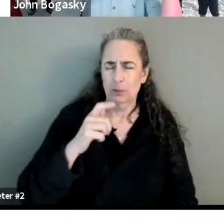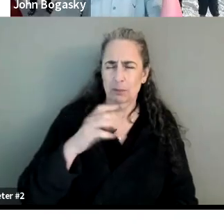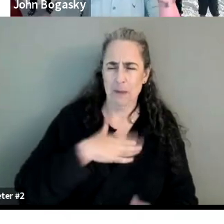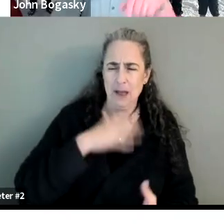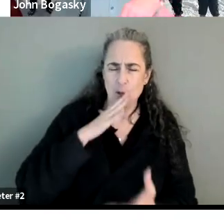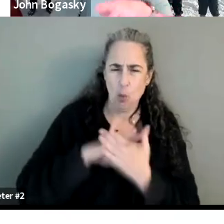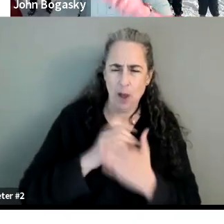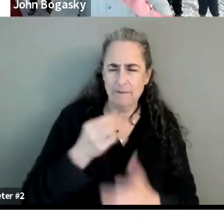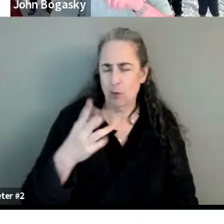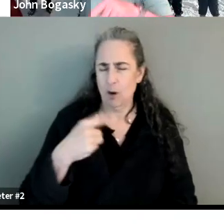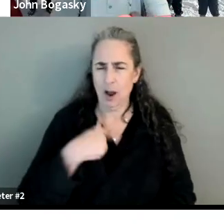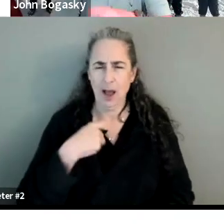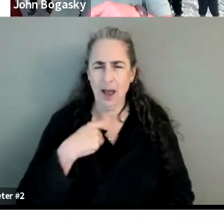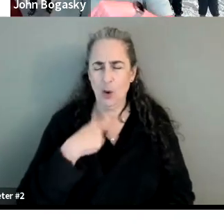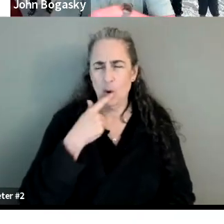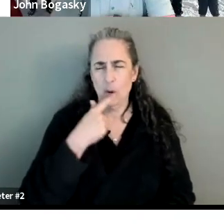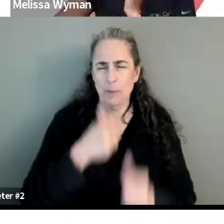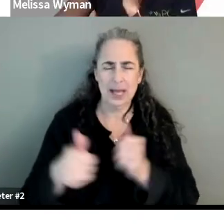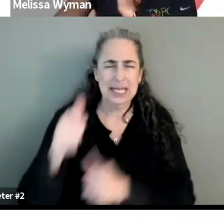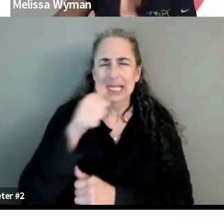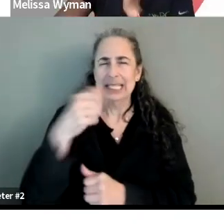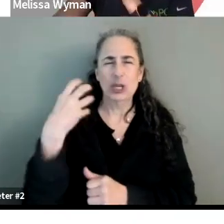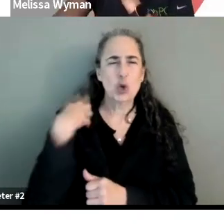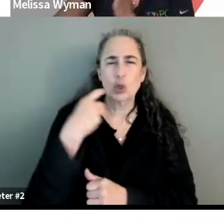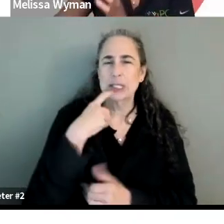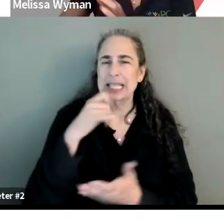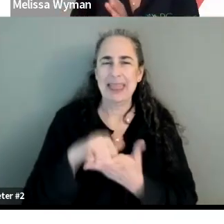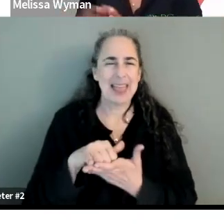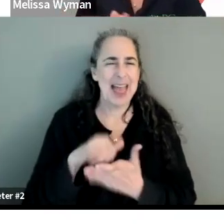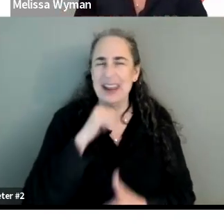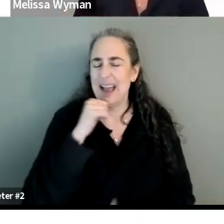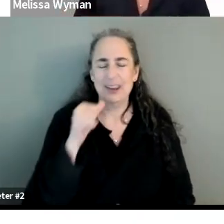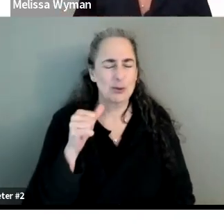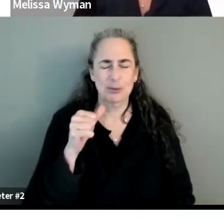our senior coaches said that. I see the comment in the yes, chat. I don't know